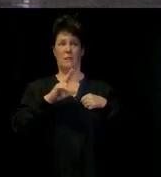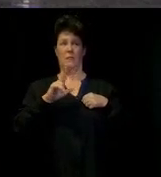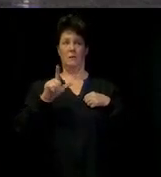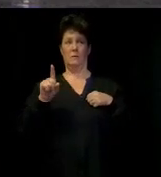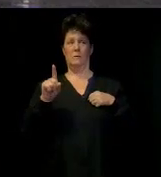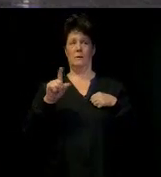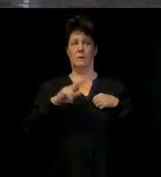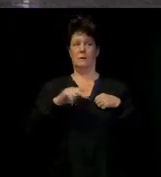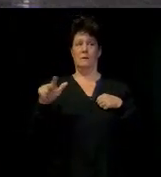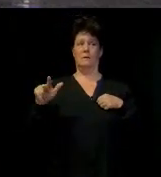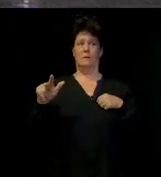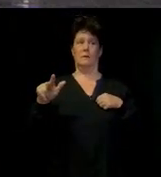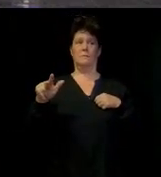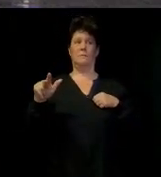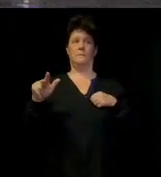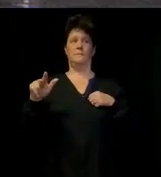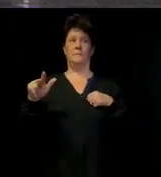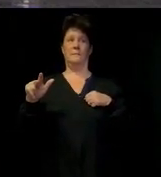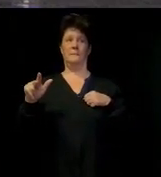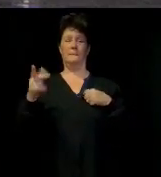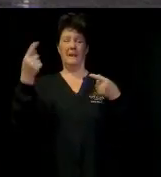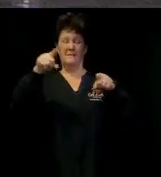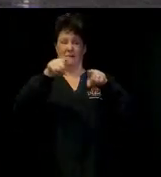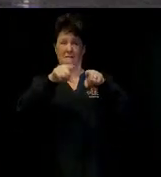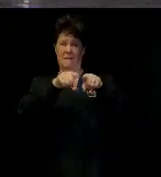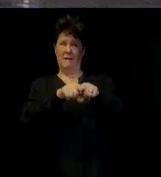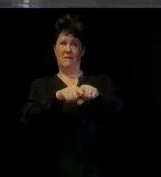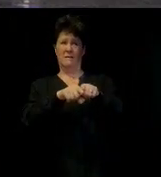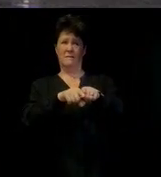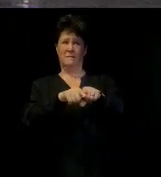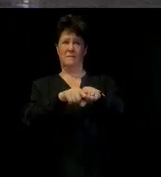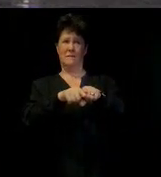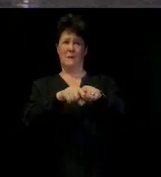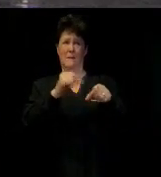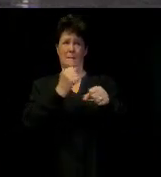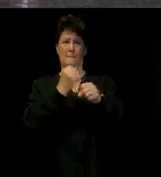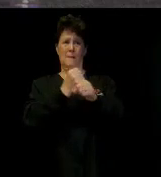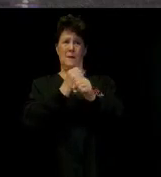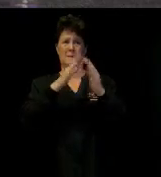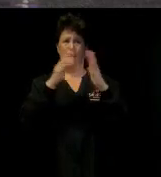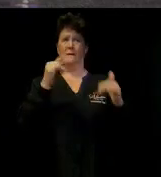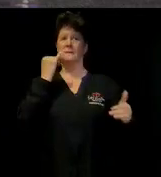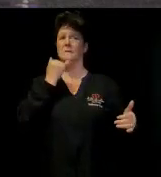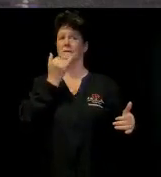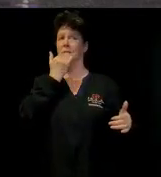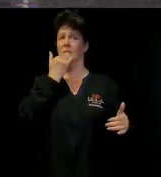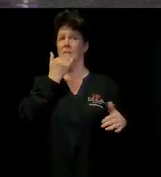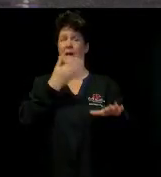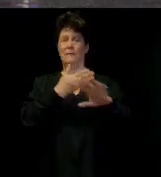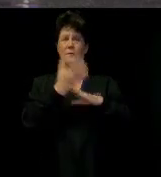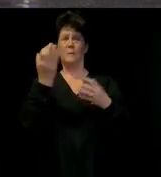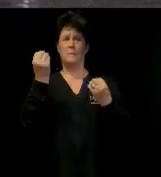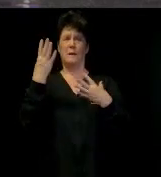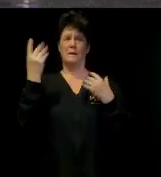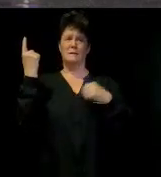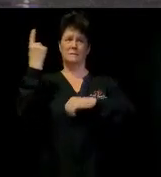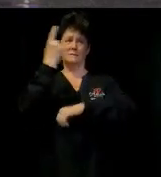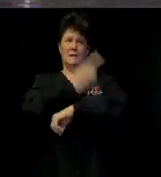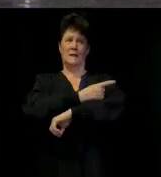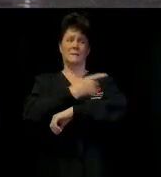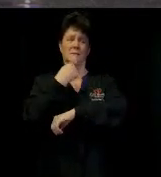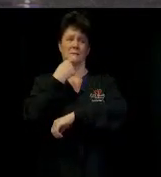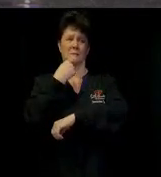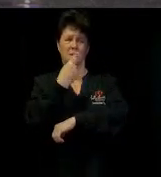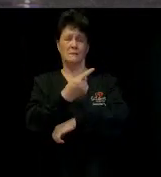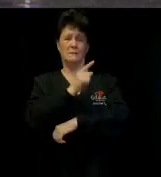Jeremiah 31:33. For this is the covenant that I have made with the house of Israel after those days, declares the Lord.